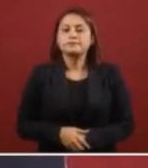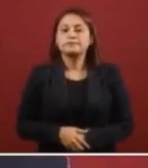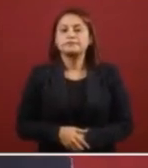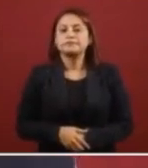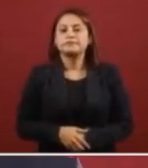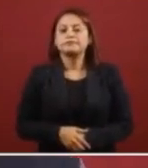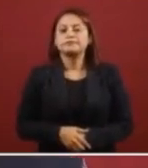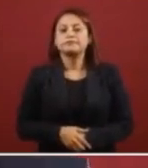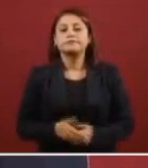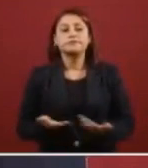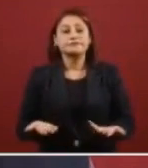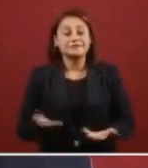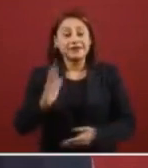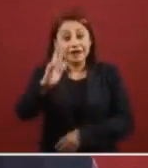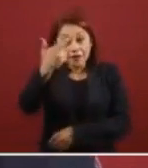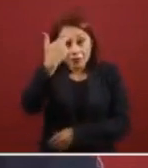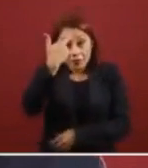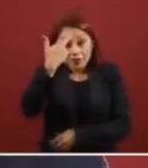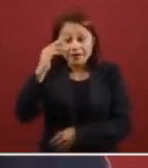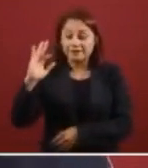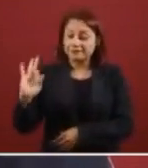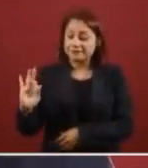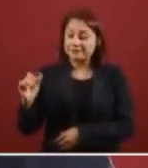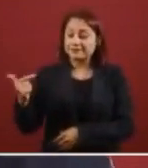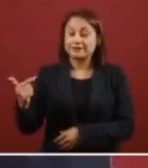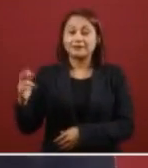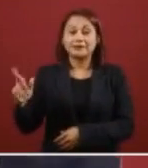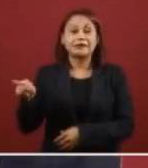the district attorney is autonomous.